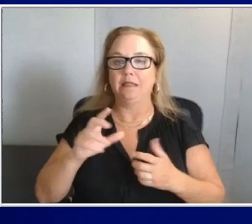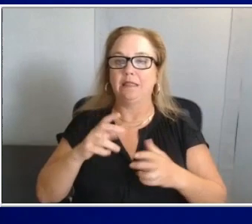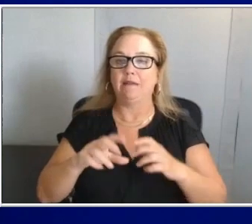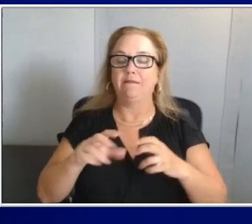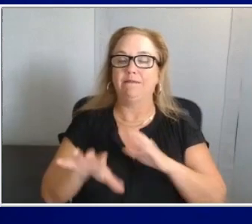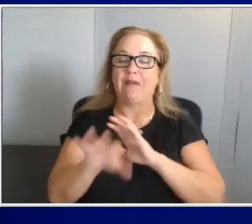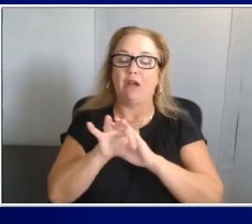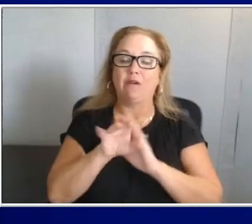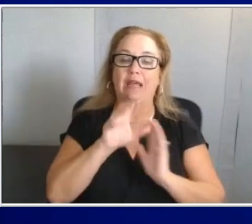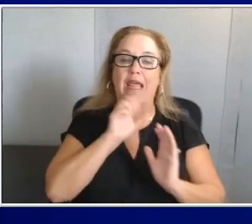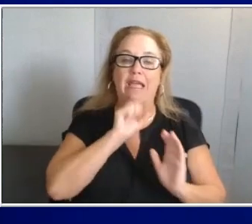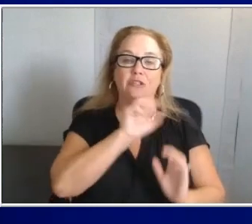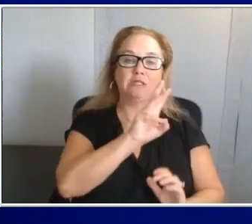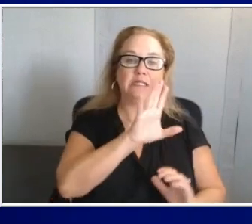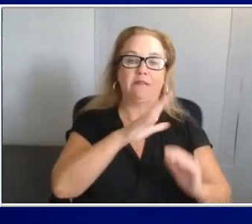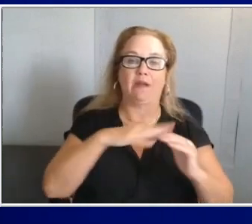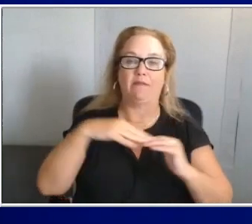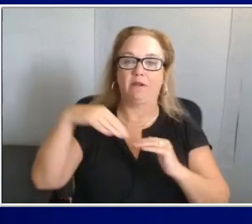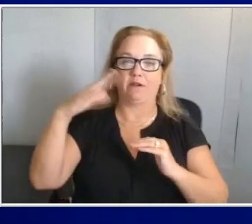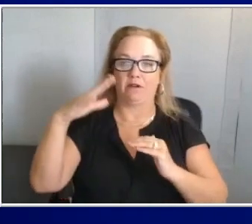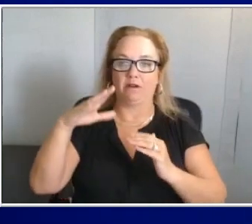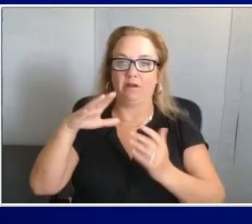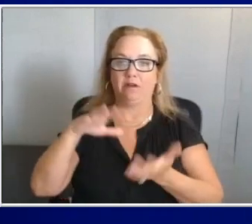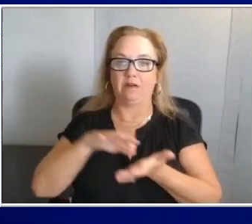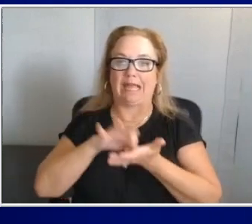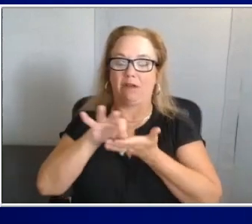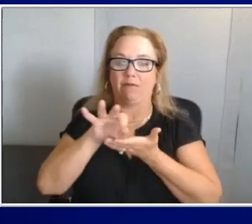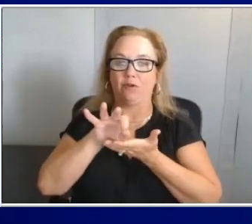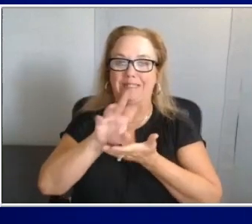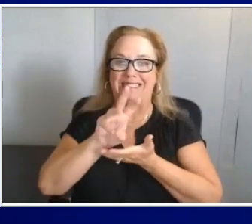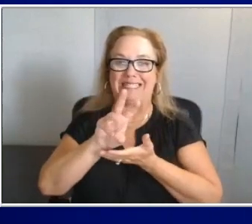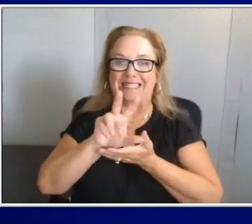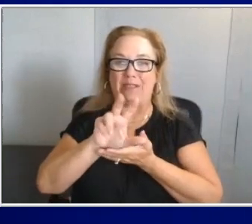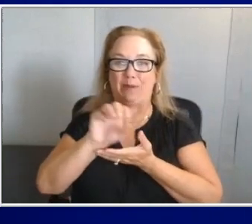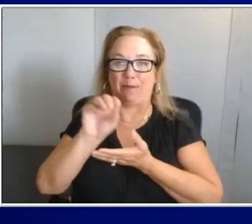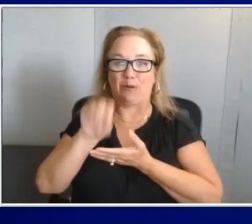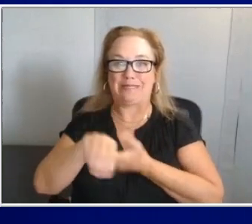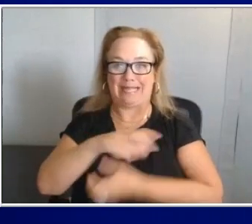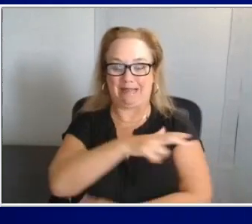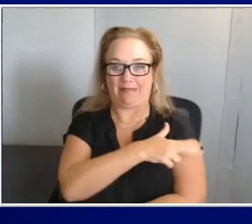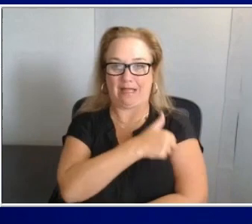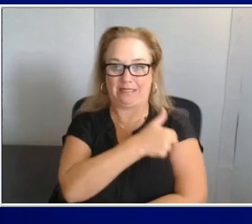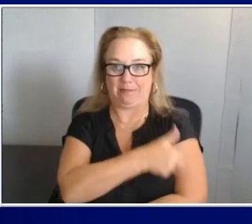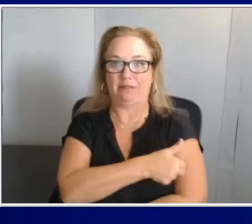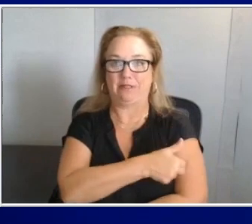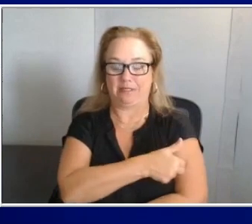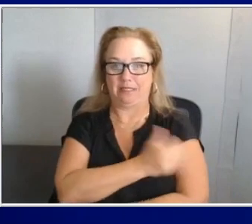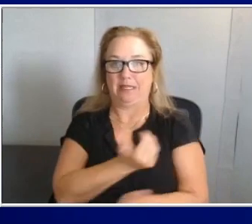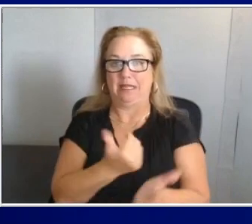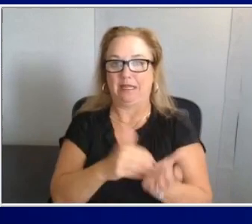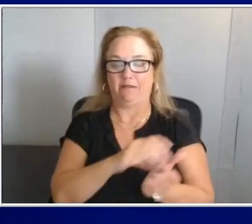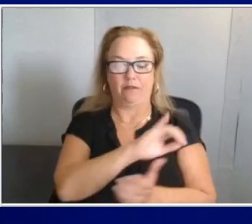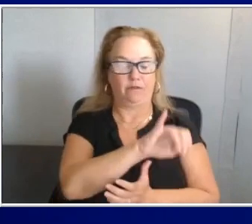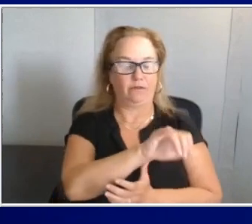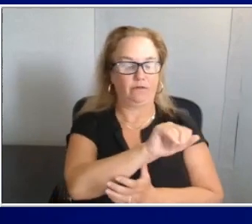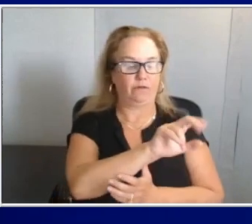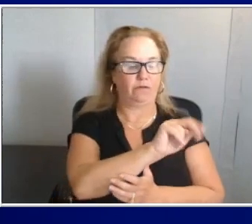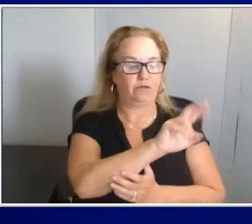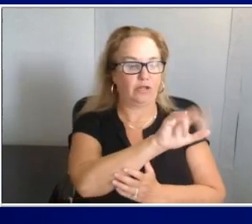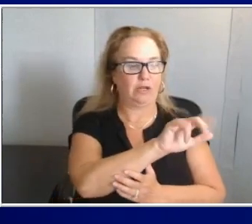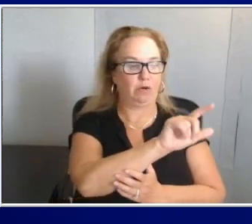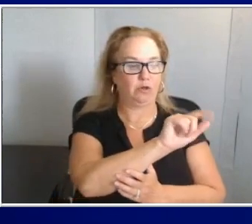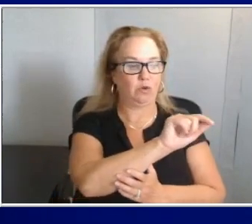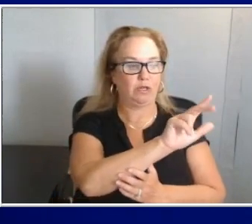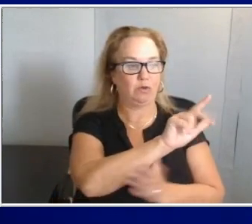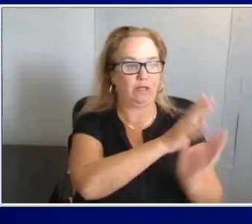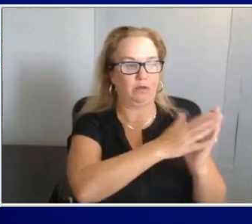age 65 and over accounted for almost 63% of the hospitalizations. Again, this is from January 2023 to